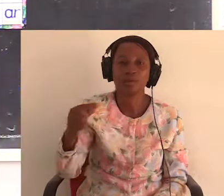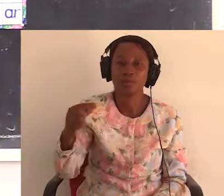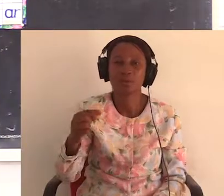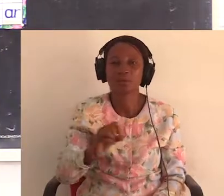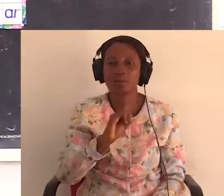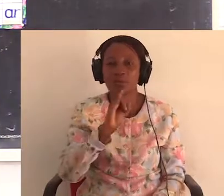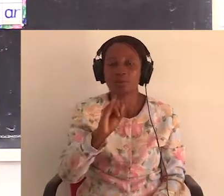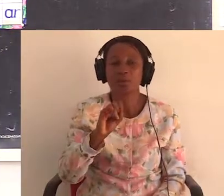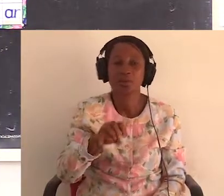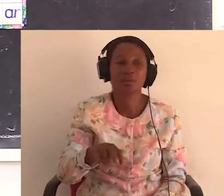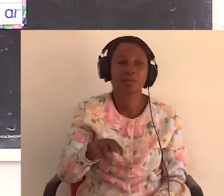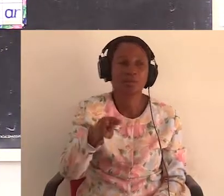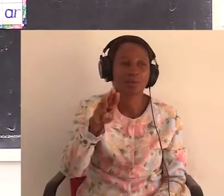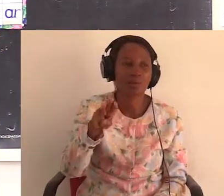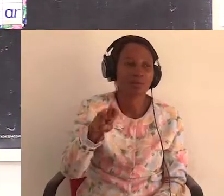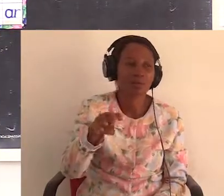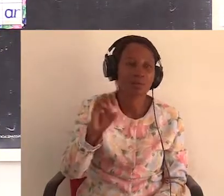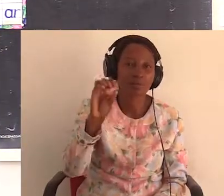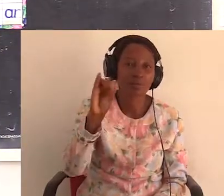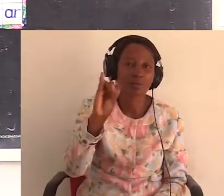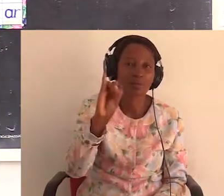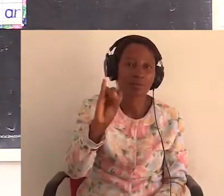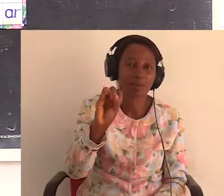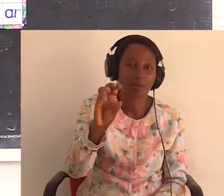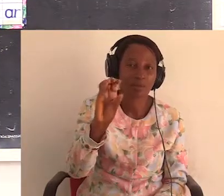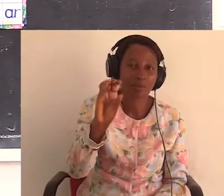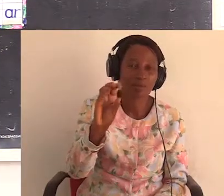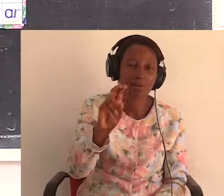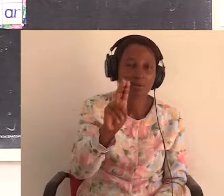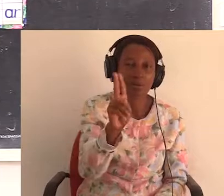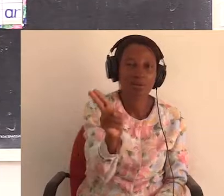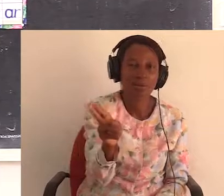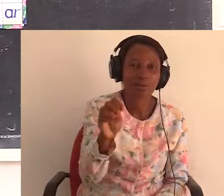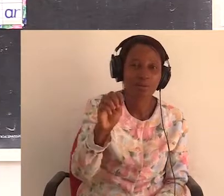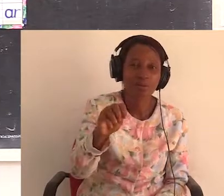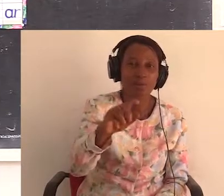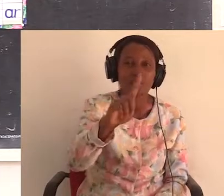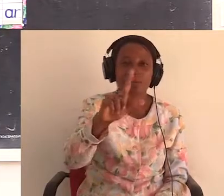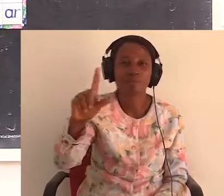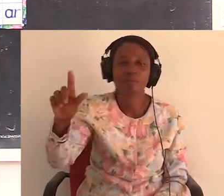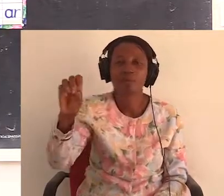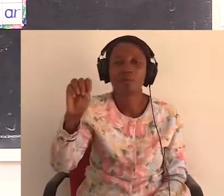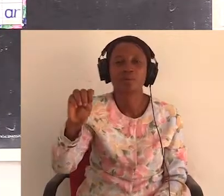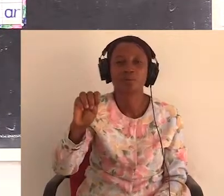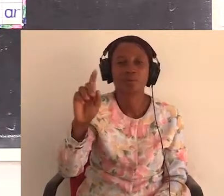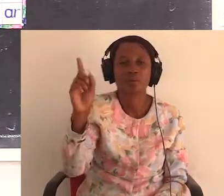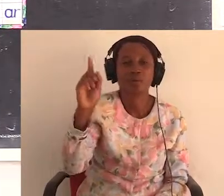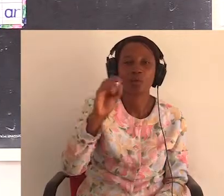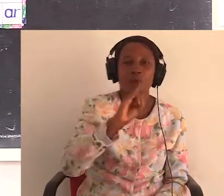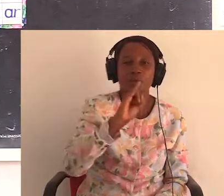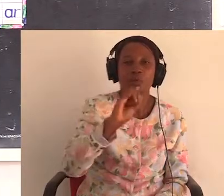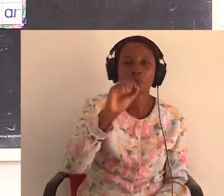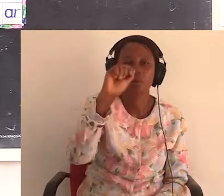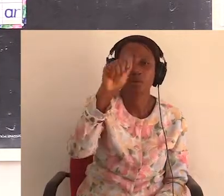is Michelle. What is yours? I want to know. I want you to know.